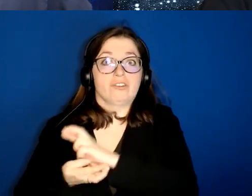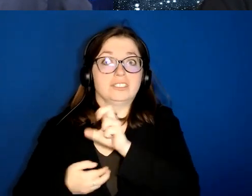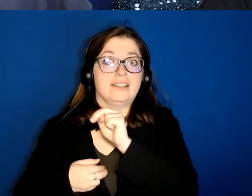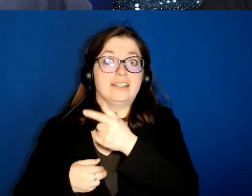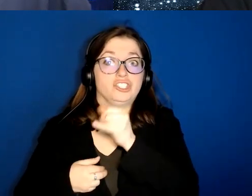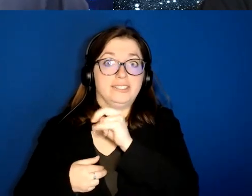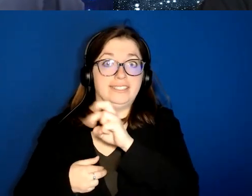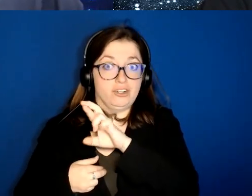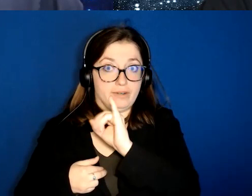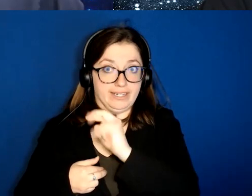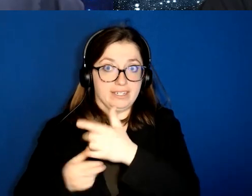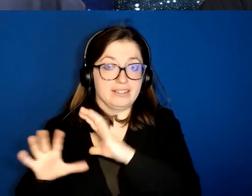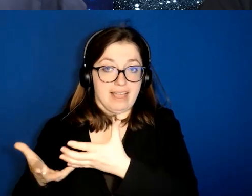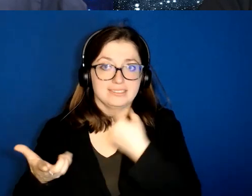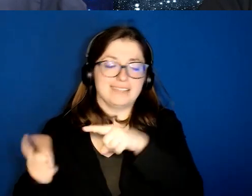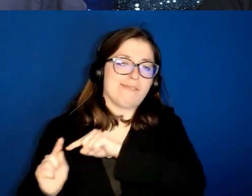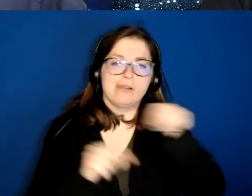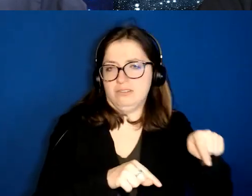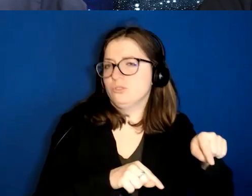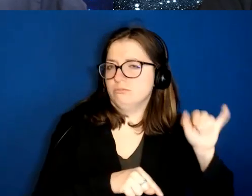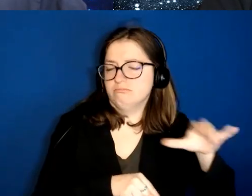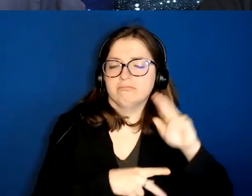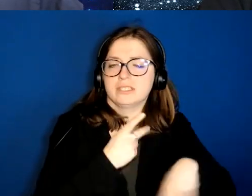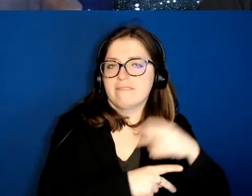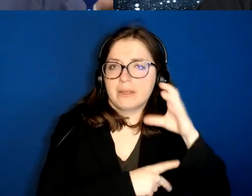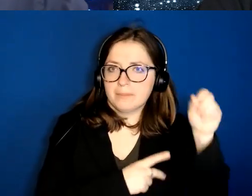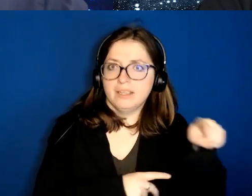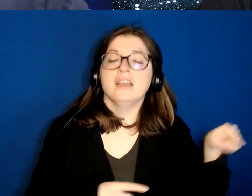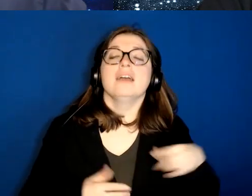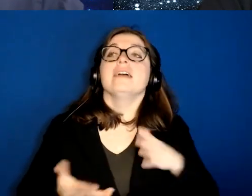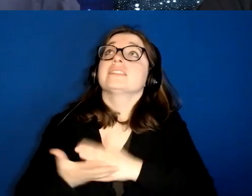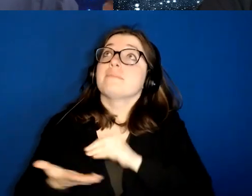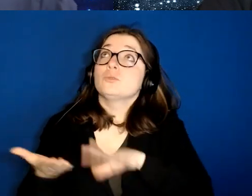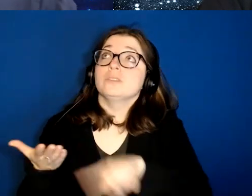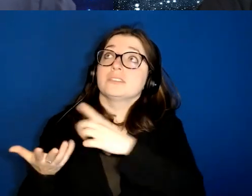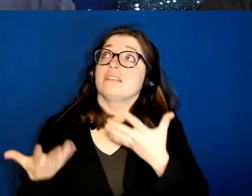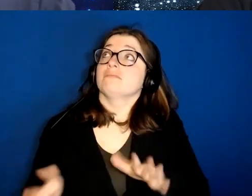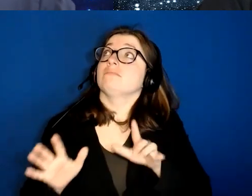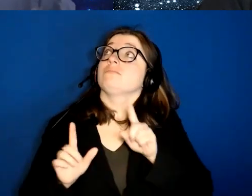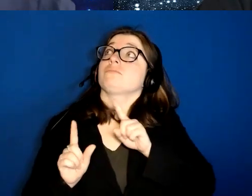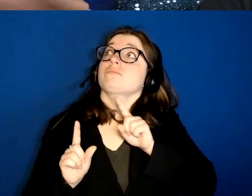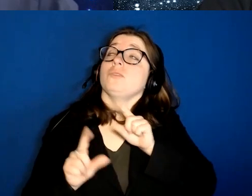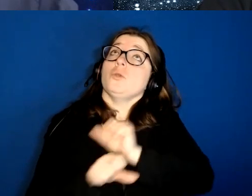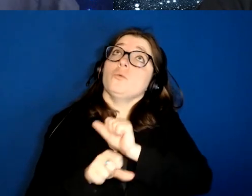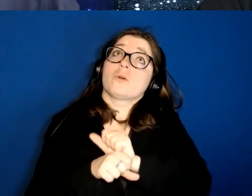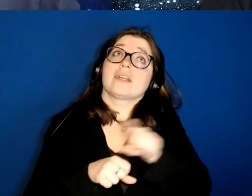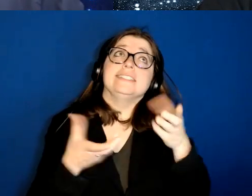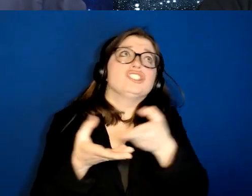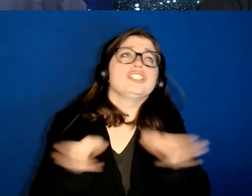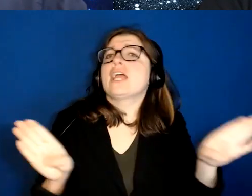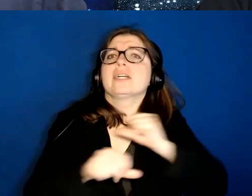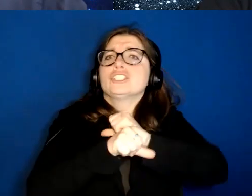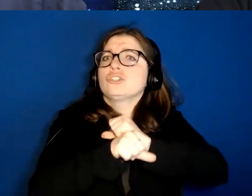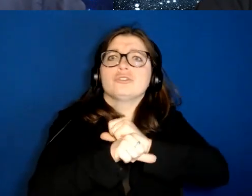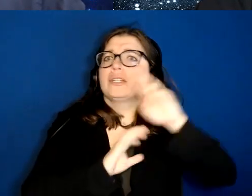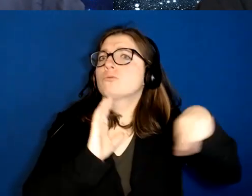things. There are people who also work at a variety of companies just in generic security roles